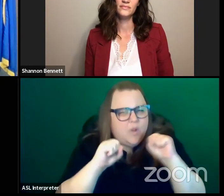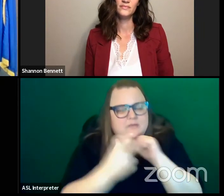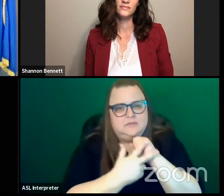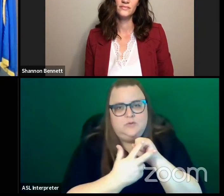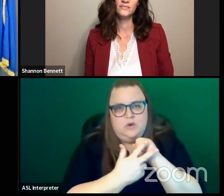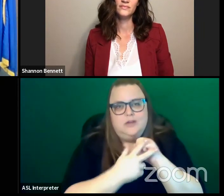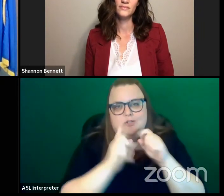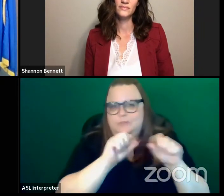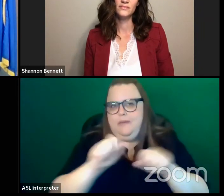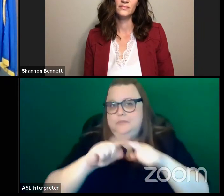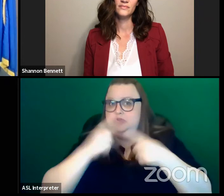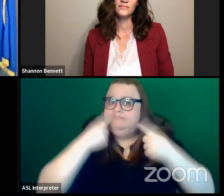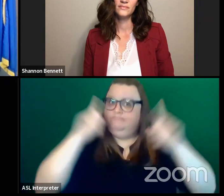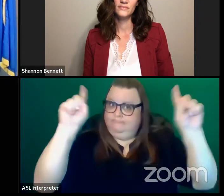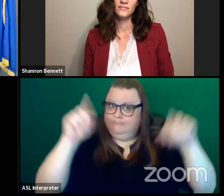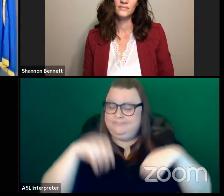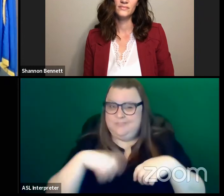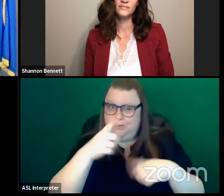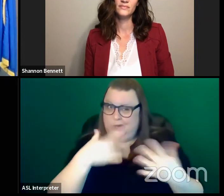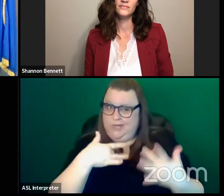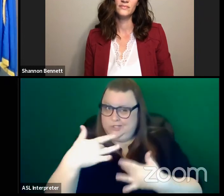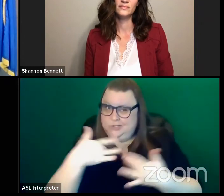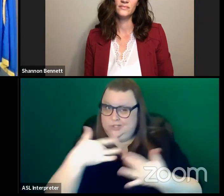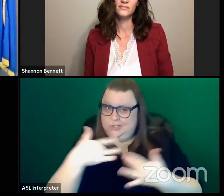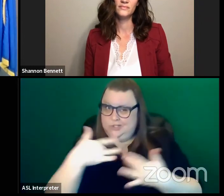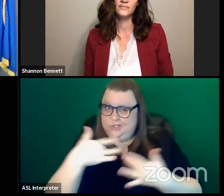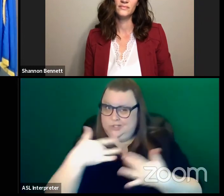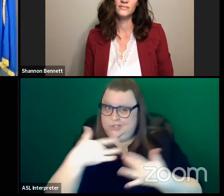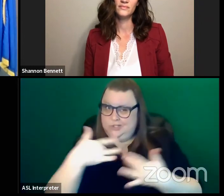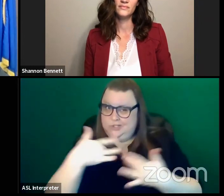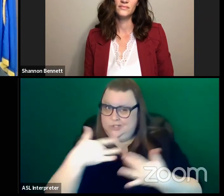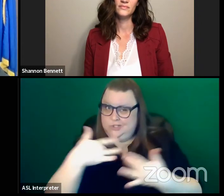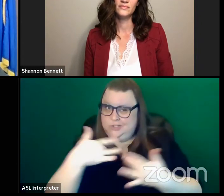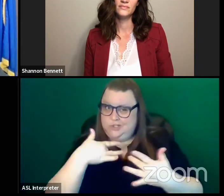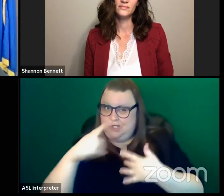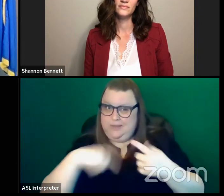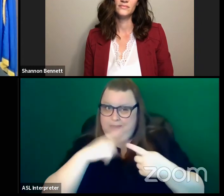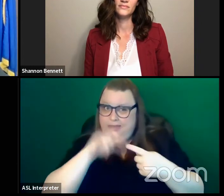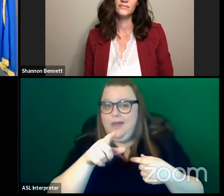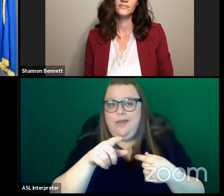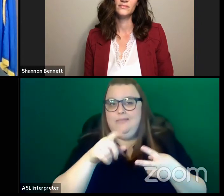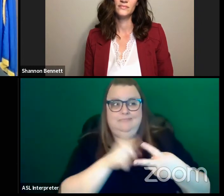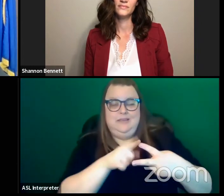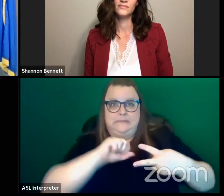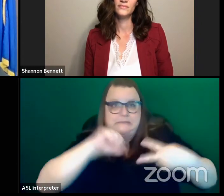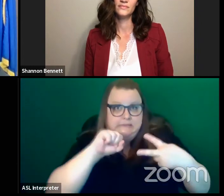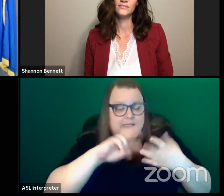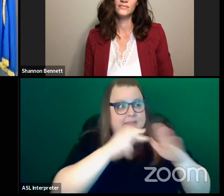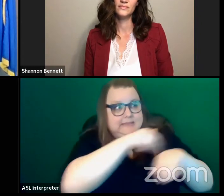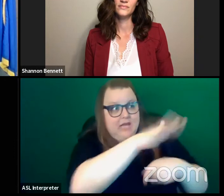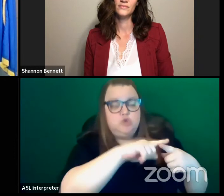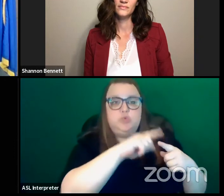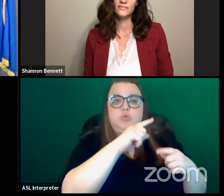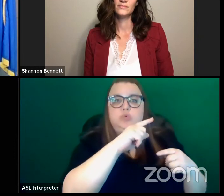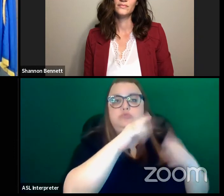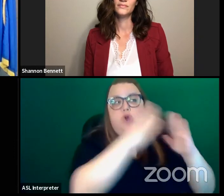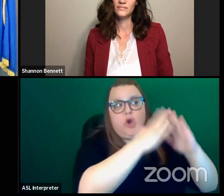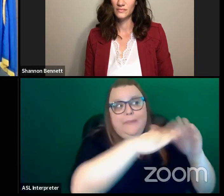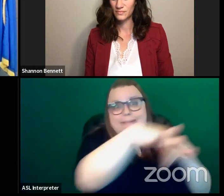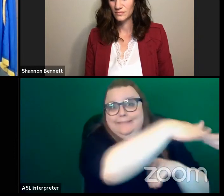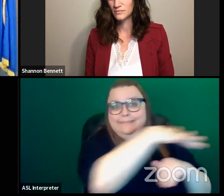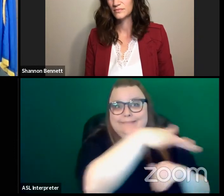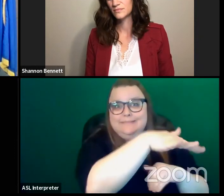to be effective. Are you concerned? Are you going to push those to the urban areas and leave the others to the rural? Because